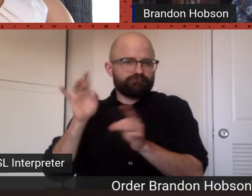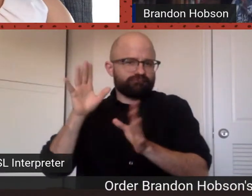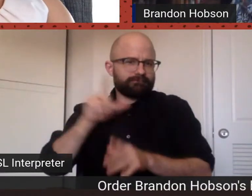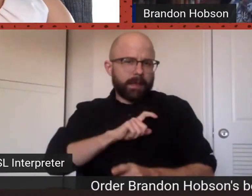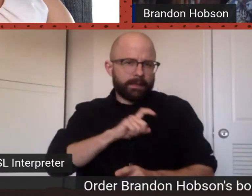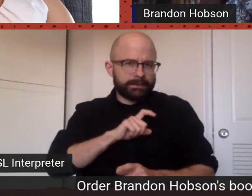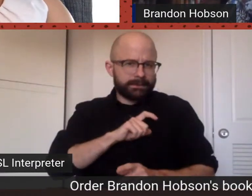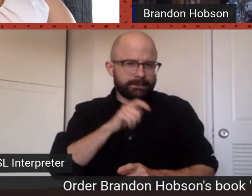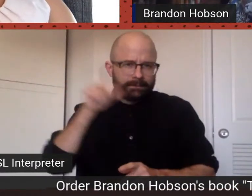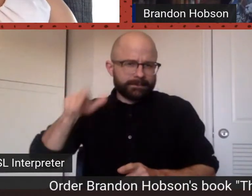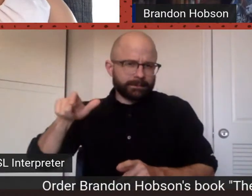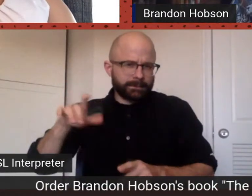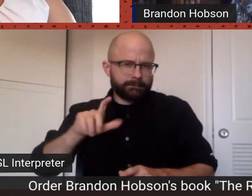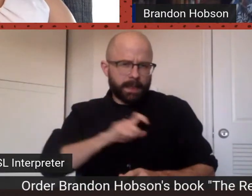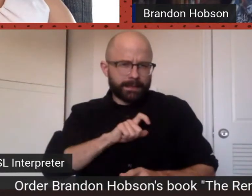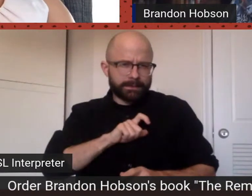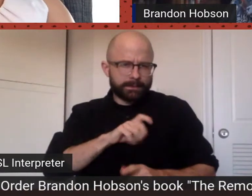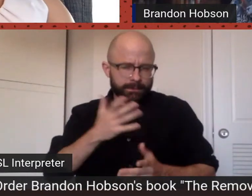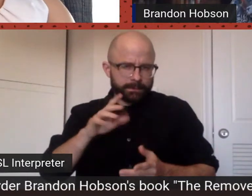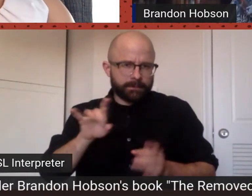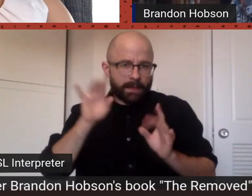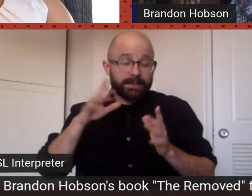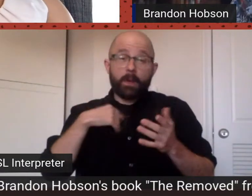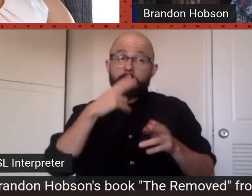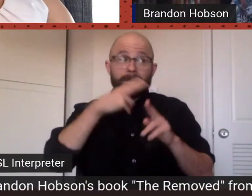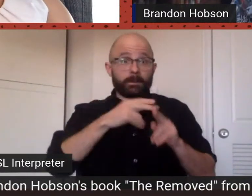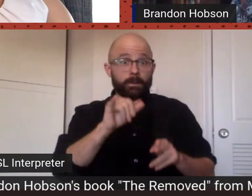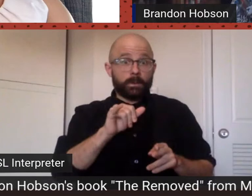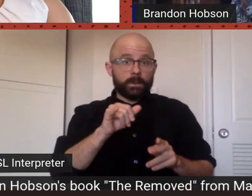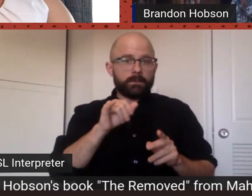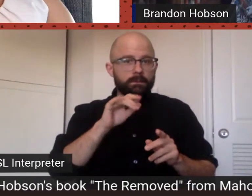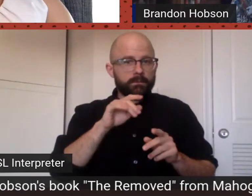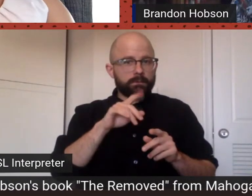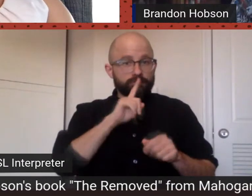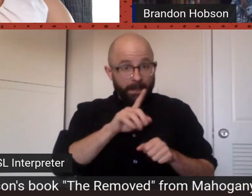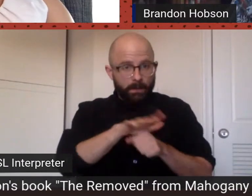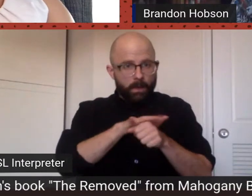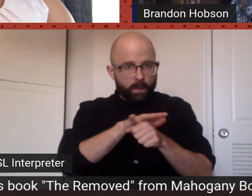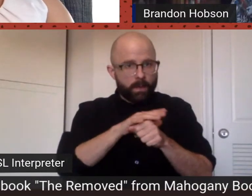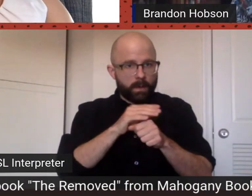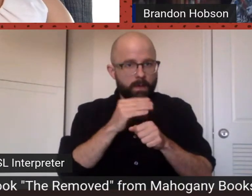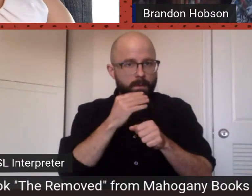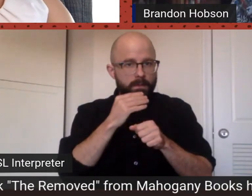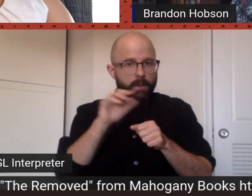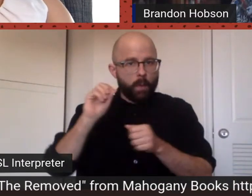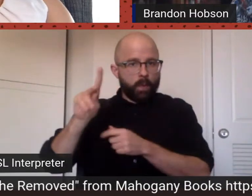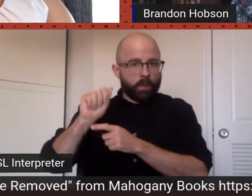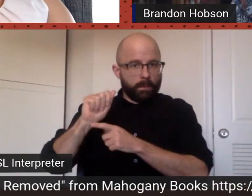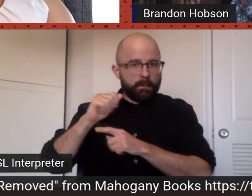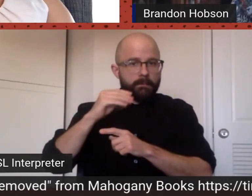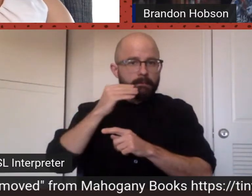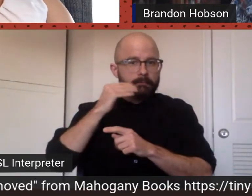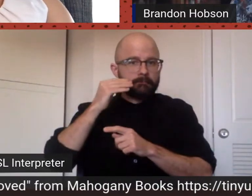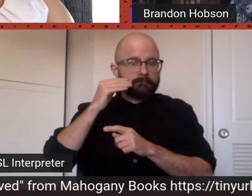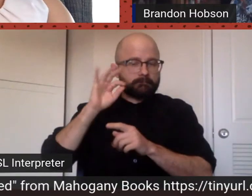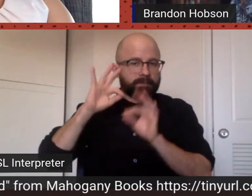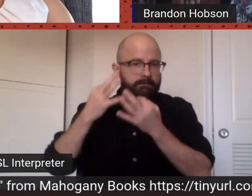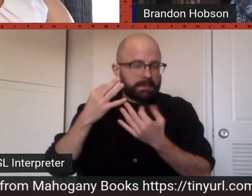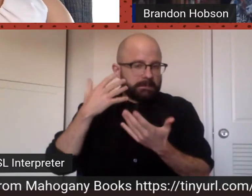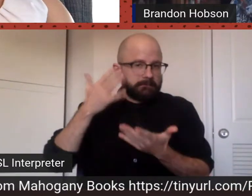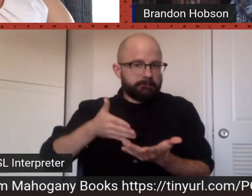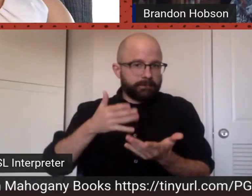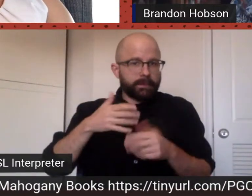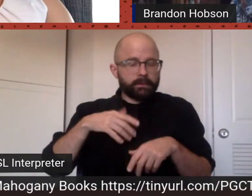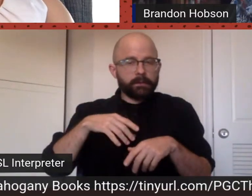mention here is that this family is based off a real Oklahoma family called the Good Blanket family, who is a Cheyenne and Arapaho family, and